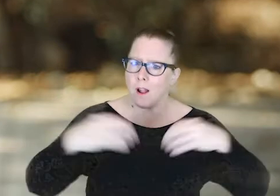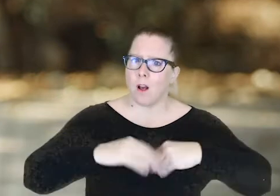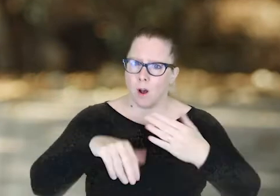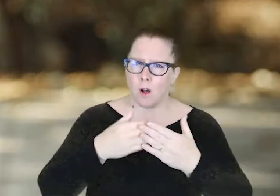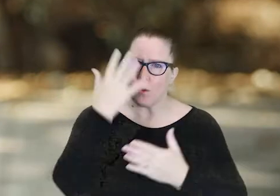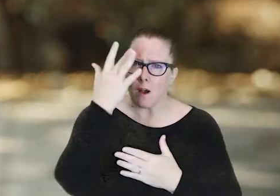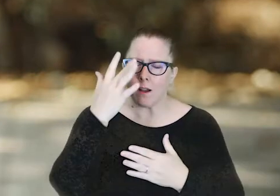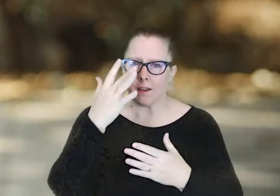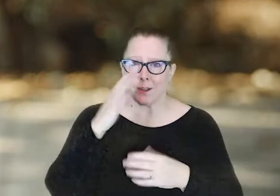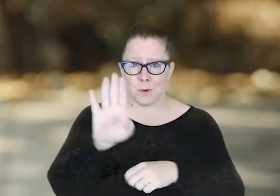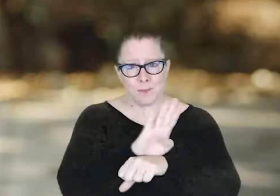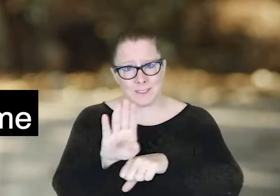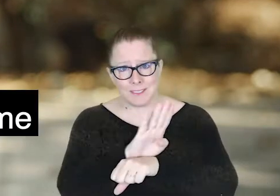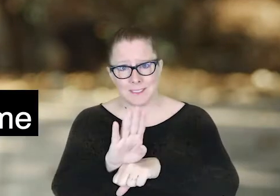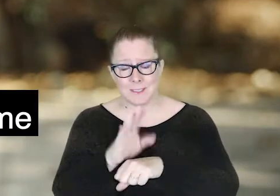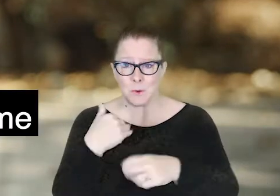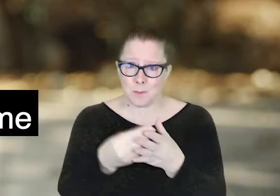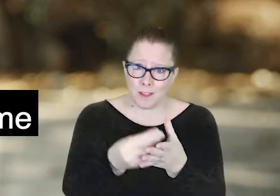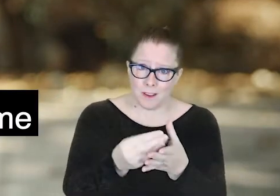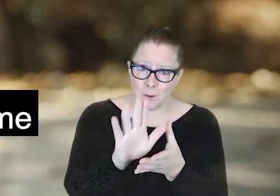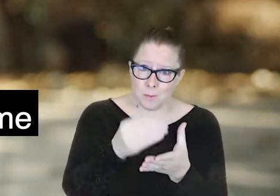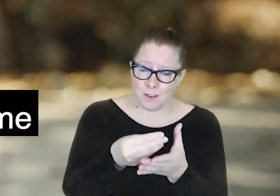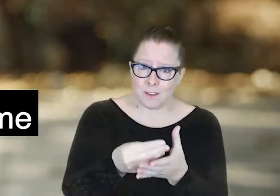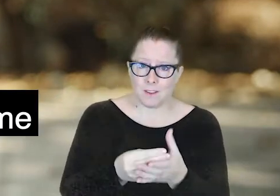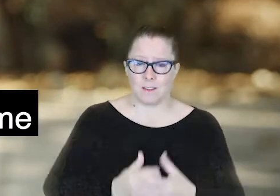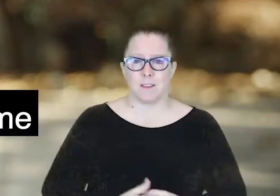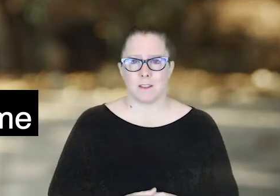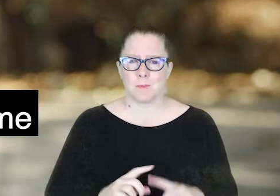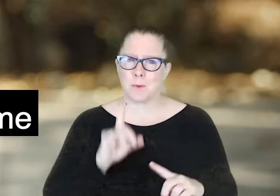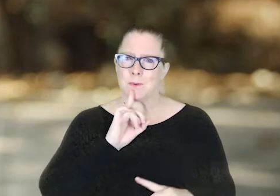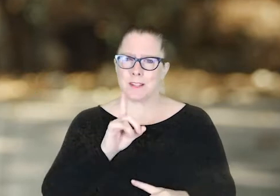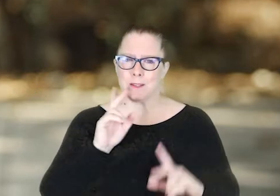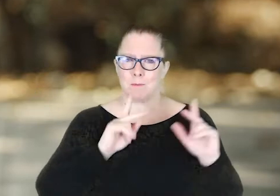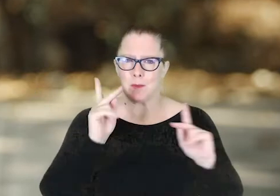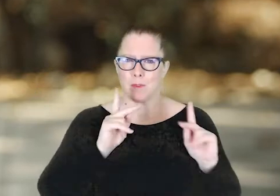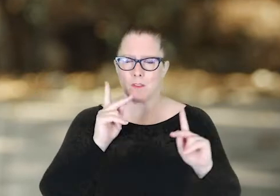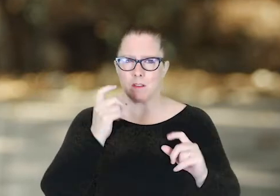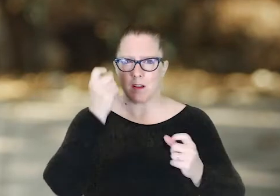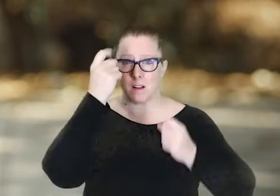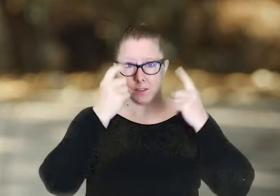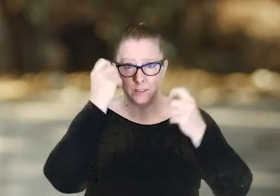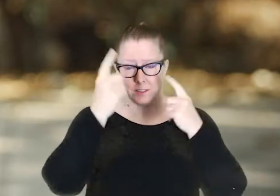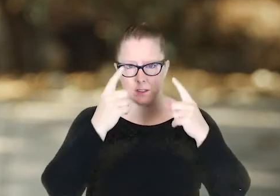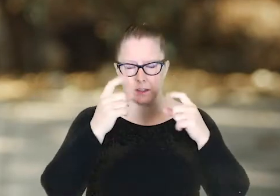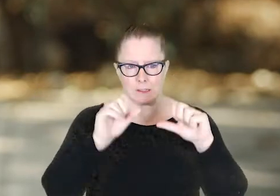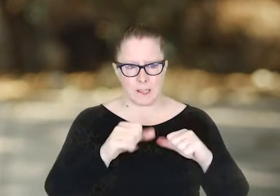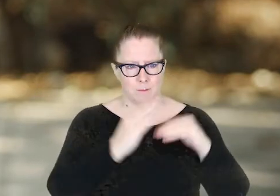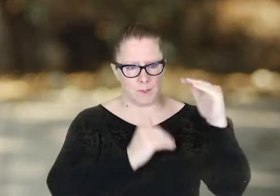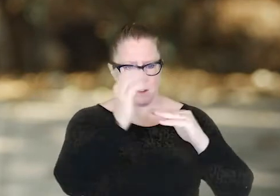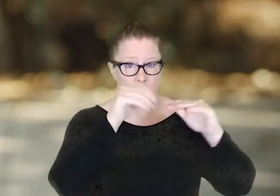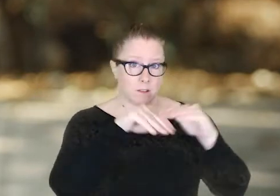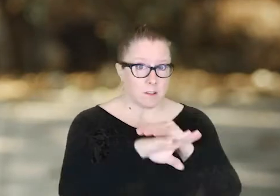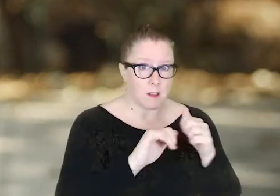would affect your bottom line. Rarely, though, do people take the time to understand how to build